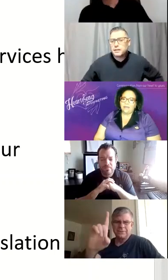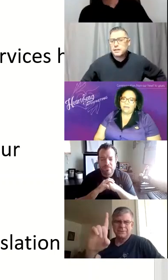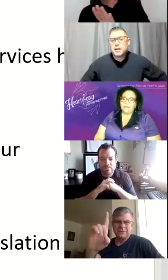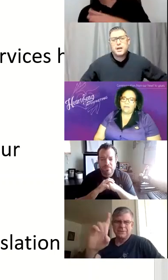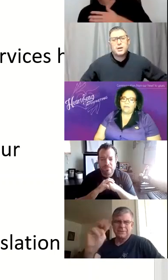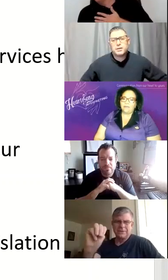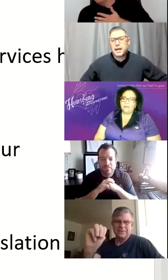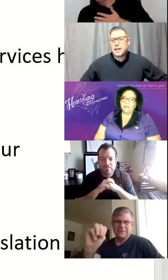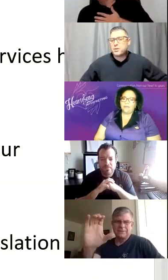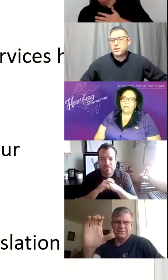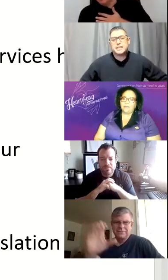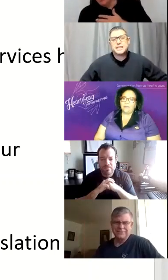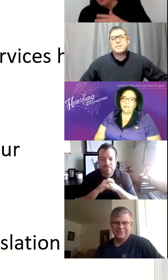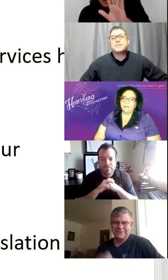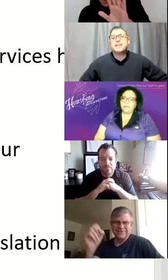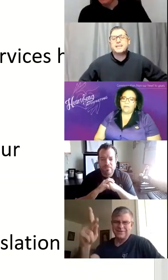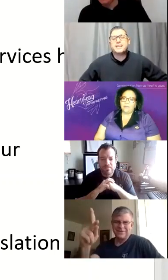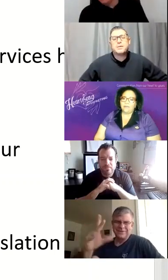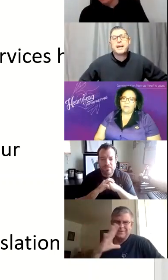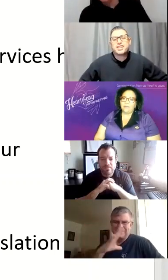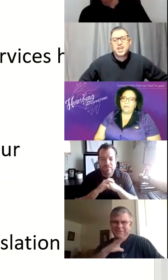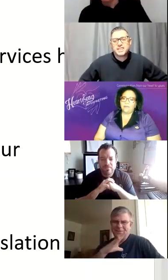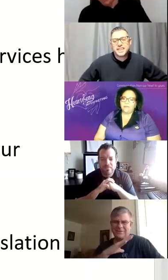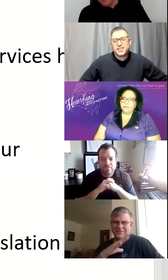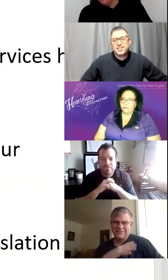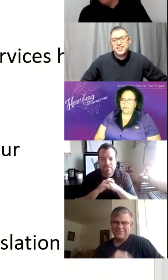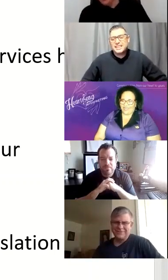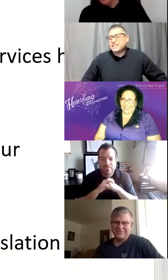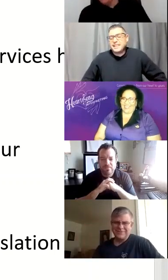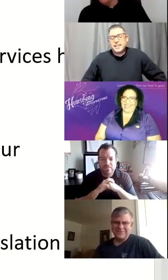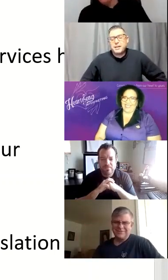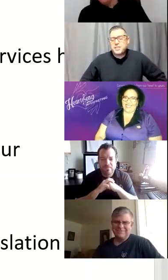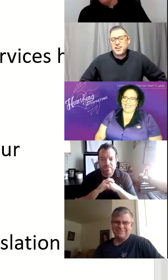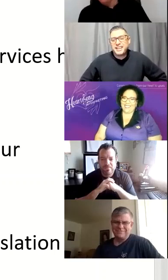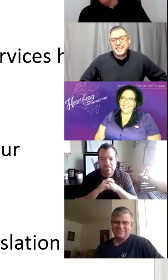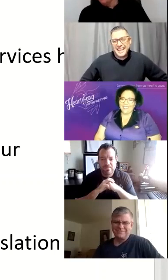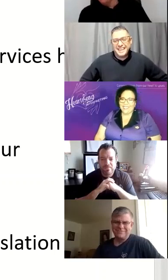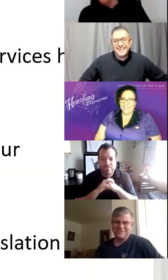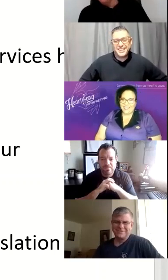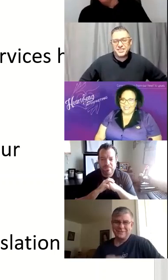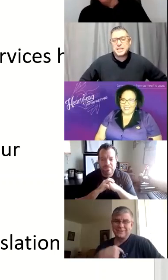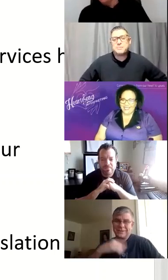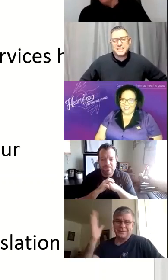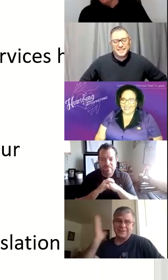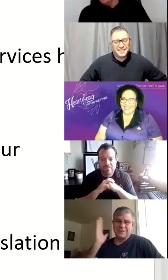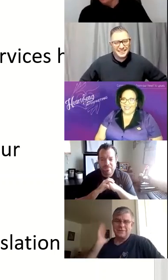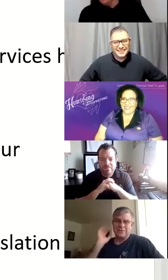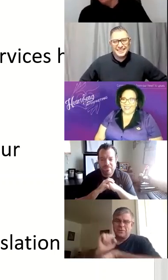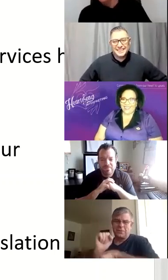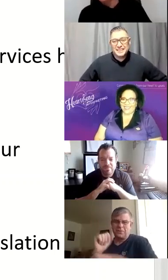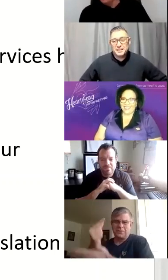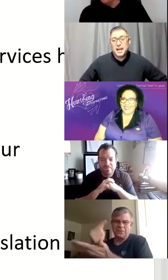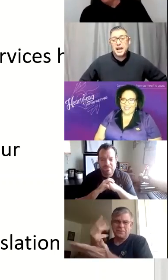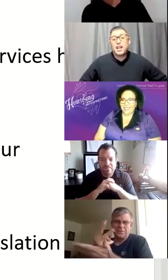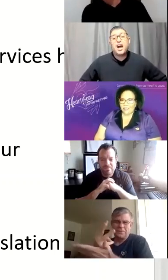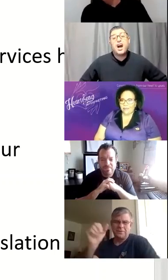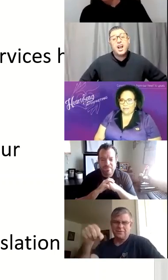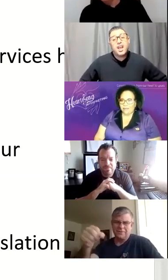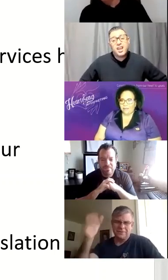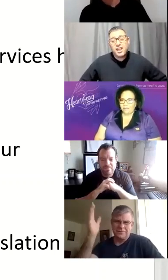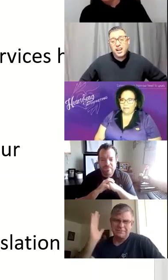Oh, I'm sorry. No, Dale no, McIntosh Center. I DMC, apologize. McIntosh Senator. Okay. Senator. I'm sorry. Yeah, there you go. DMC. And